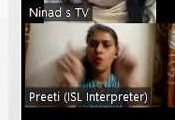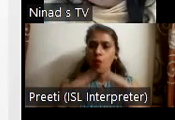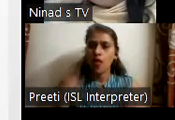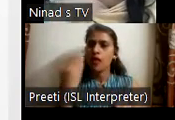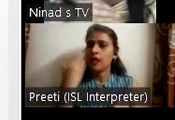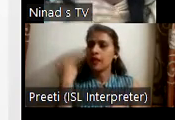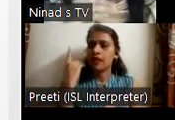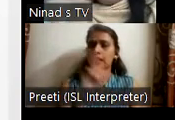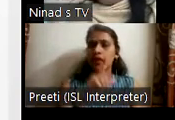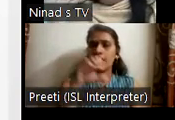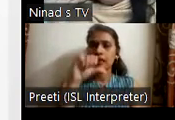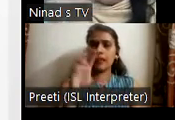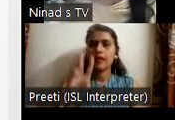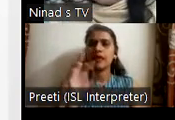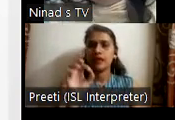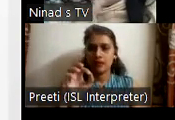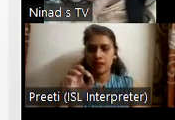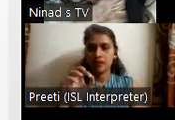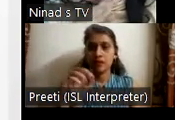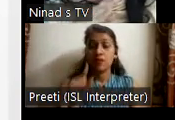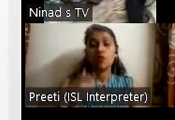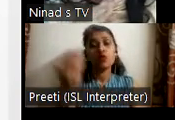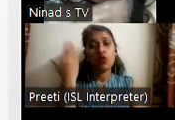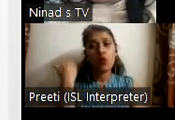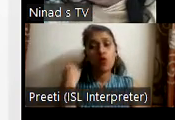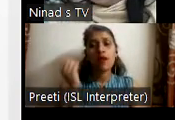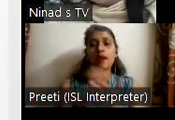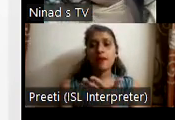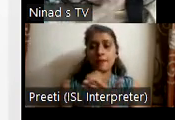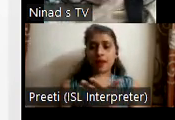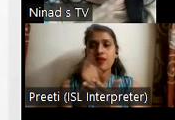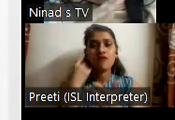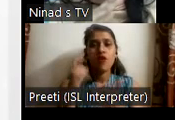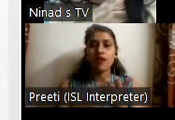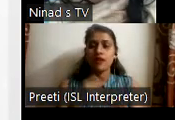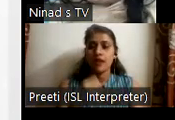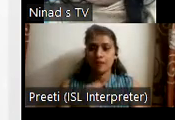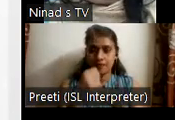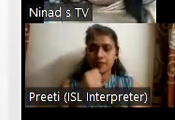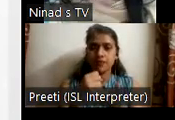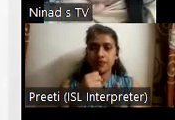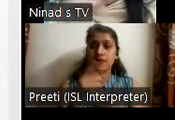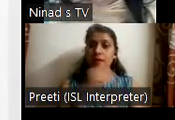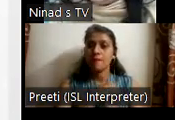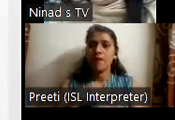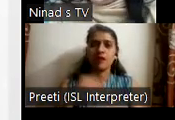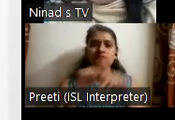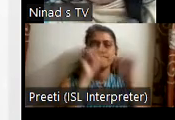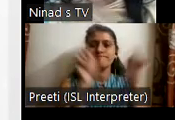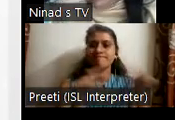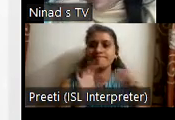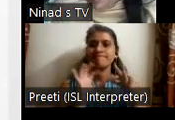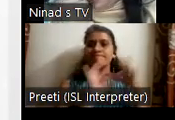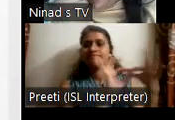which is still being practiced, but it is the old model was practiced with the rehabilitation lens of a medical model that you have to correct